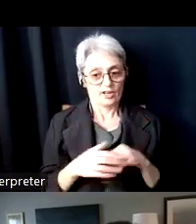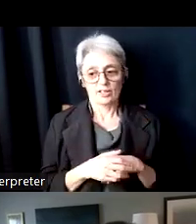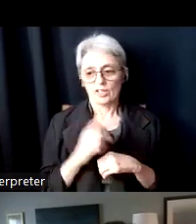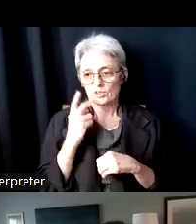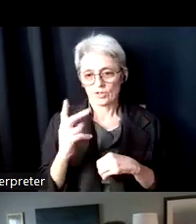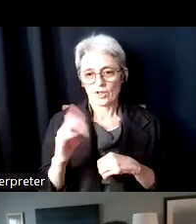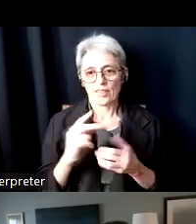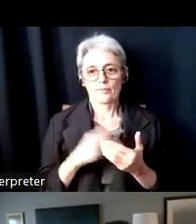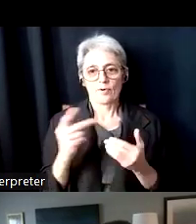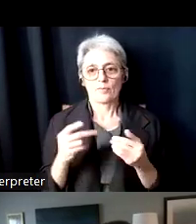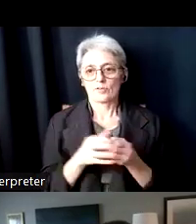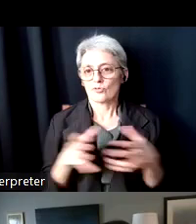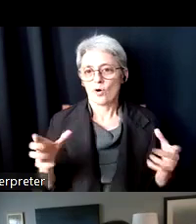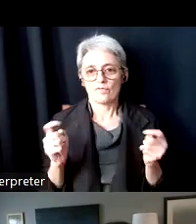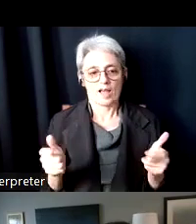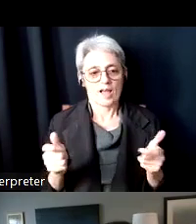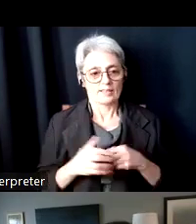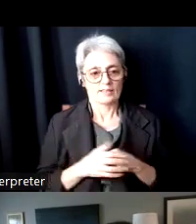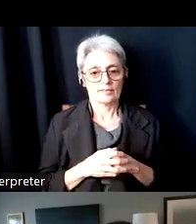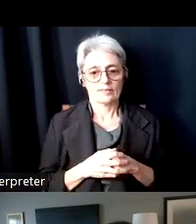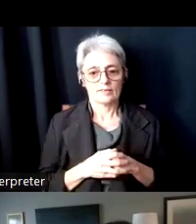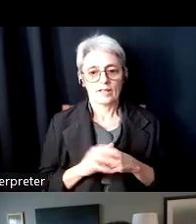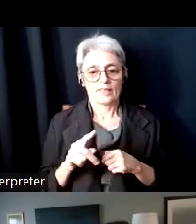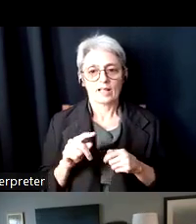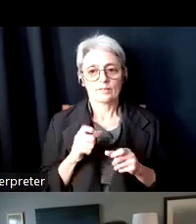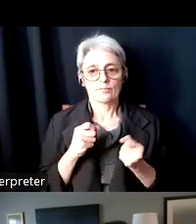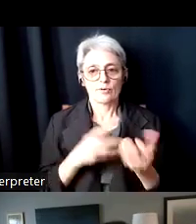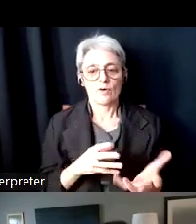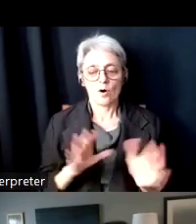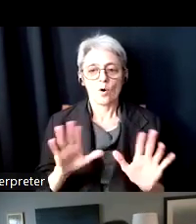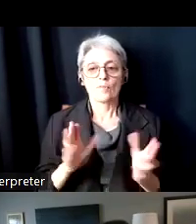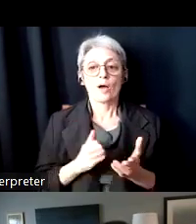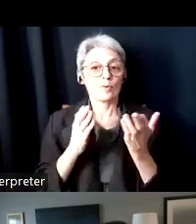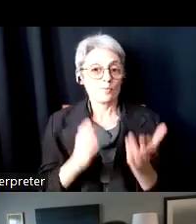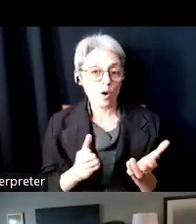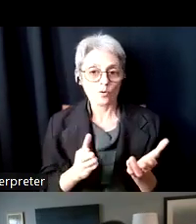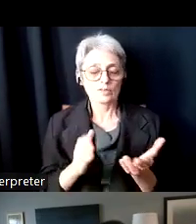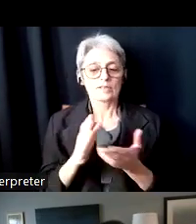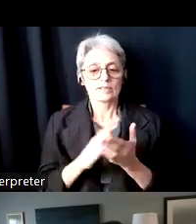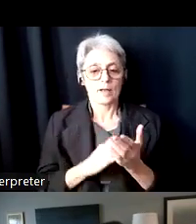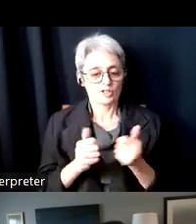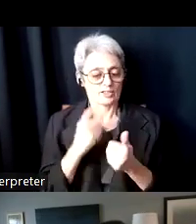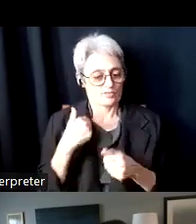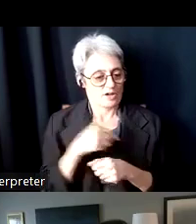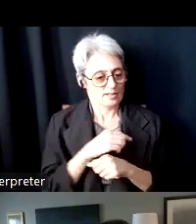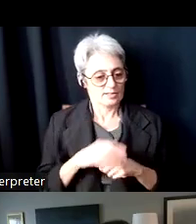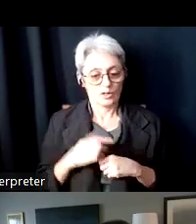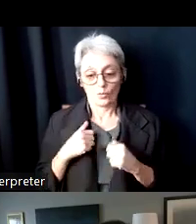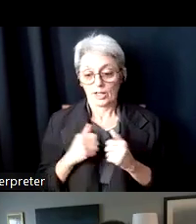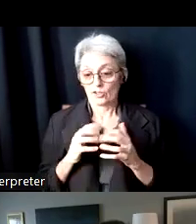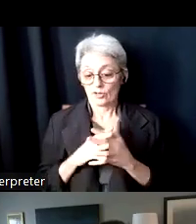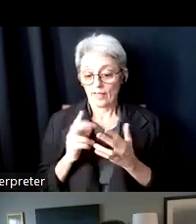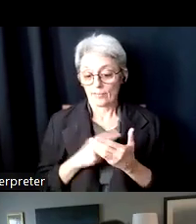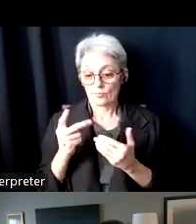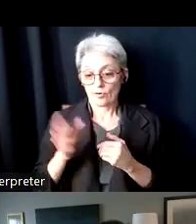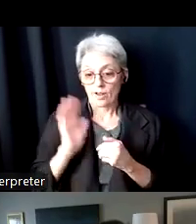very quickly. And so that's proposed some challenges for us over the years. When we created the program, we created it for a very